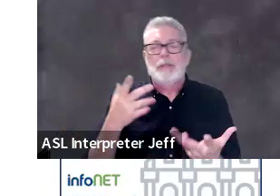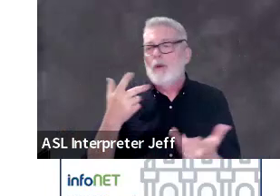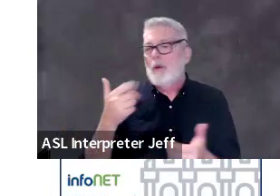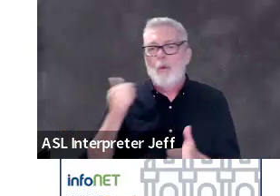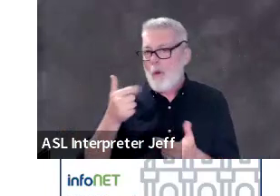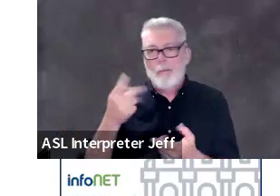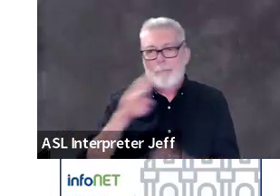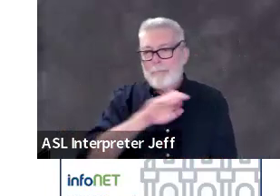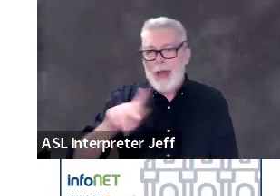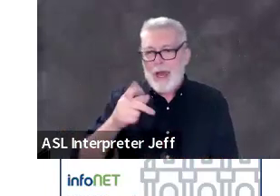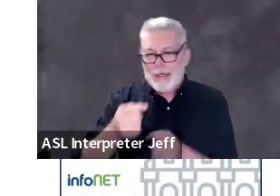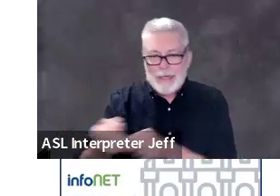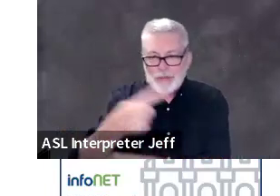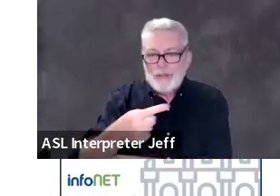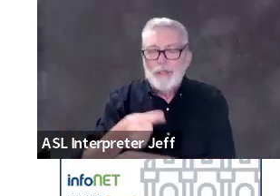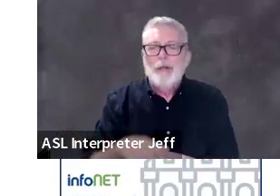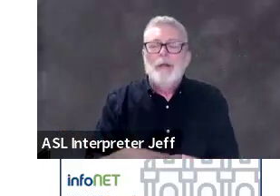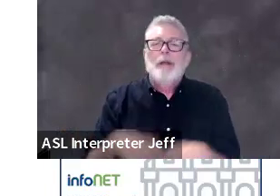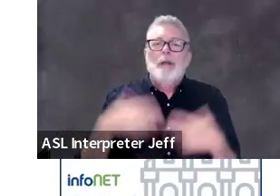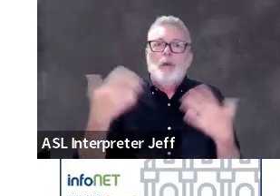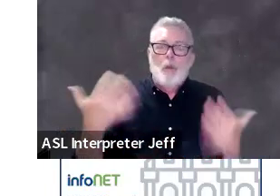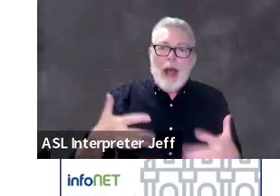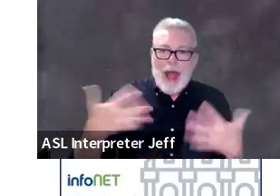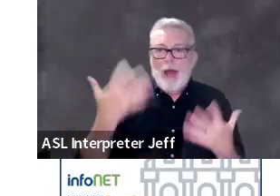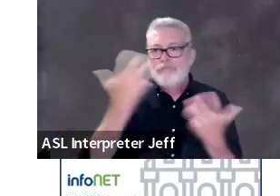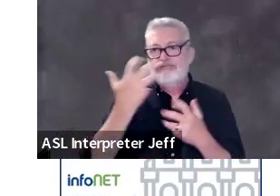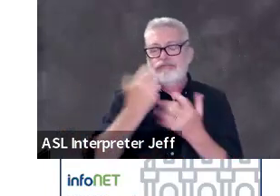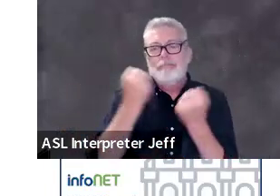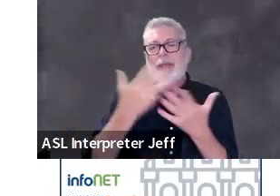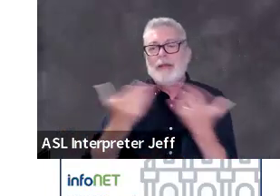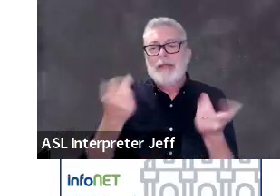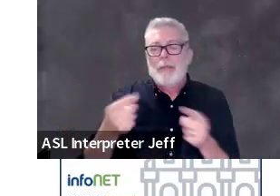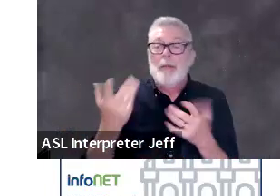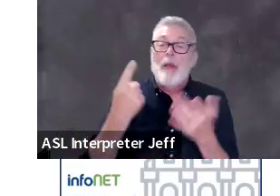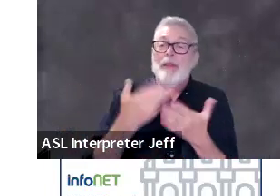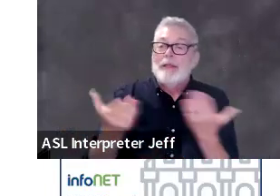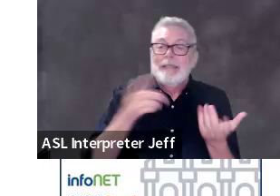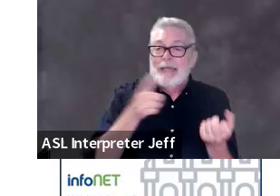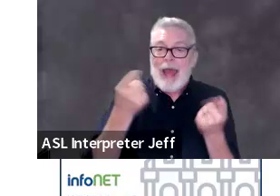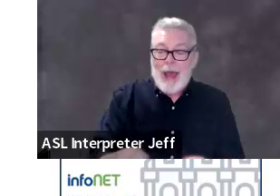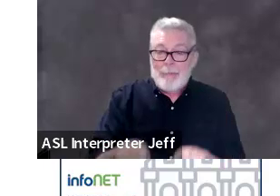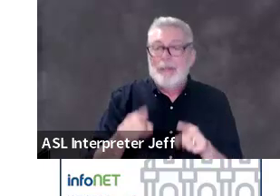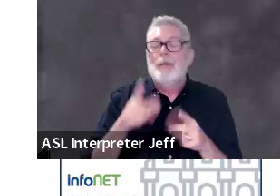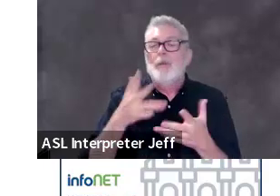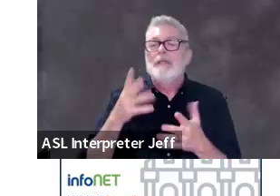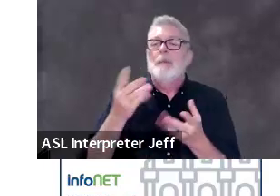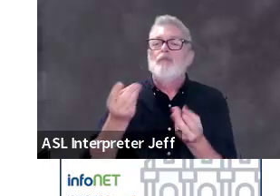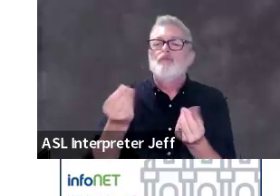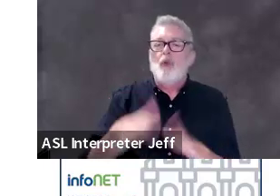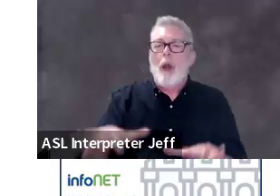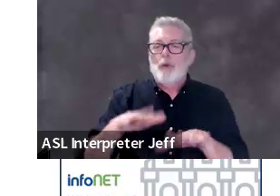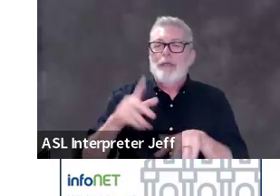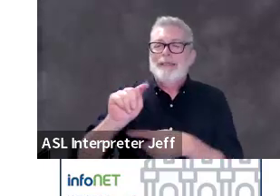session, and one of the things that didn't happen that you might have heard a lot about was property tax reform.